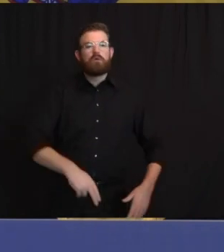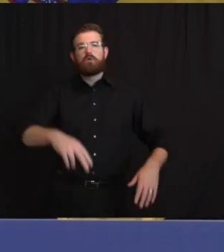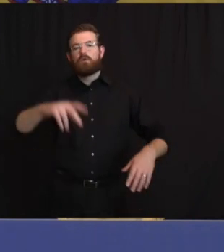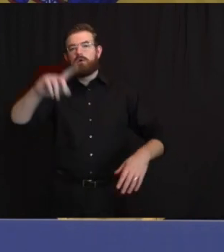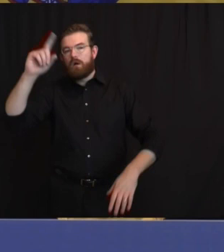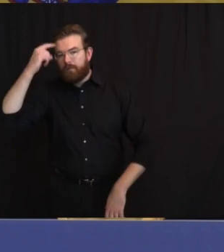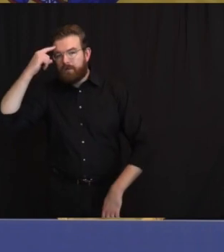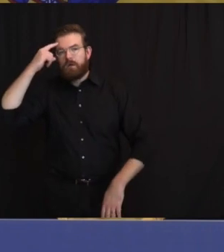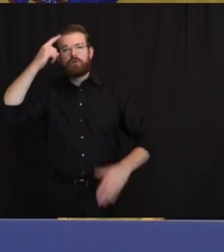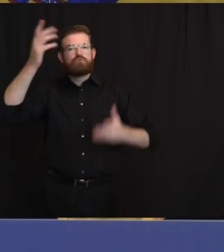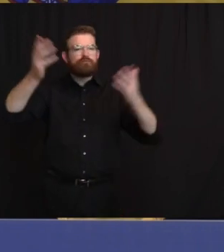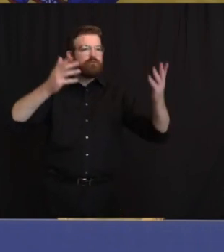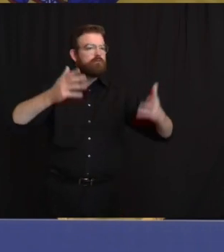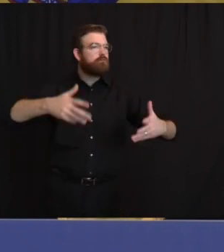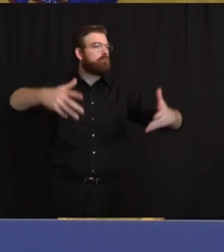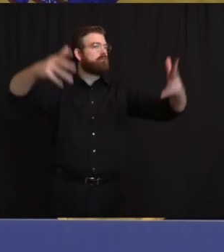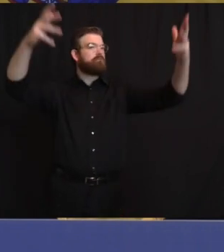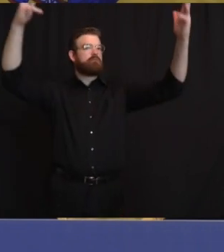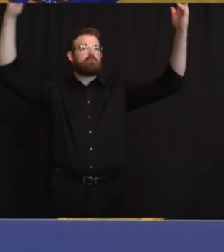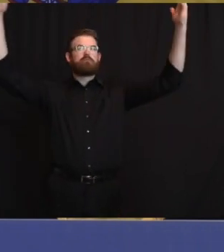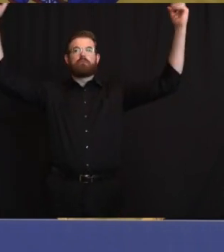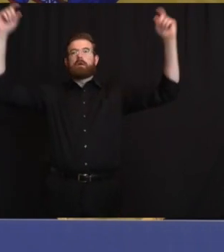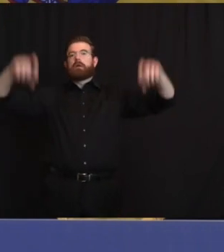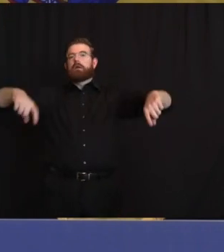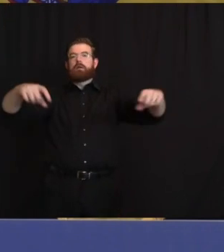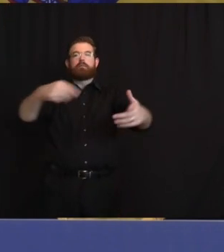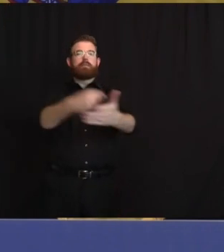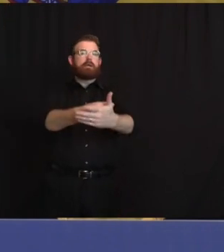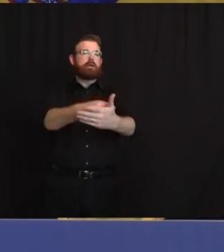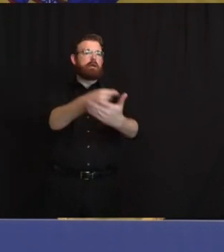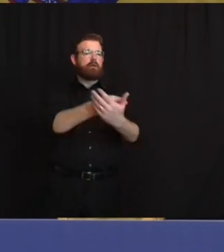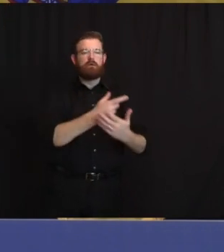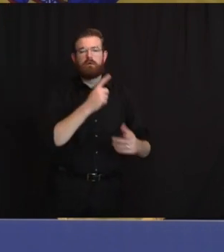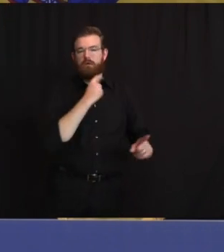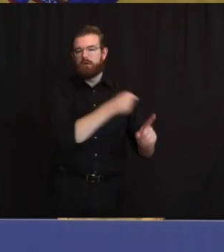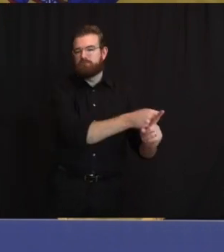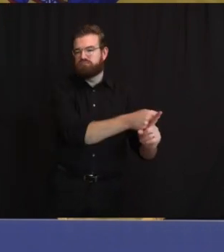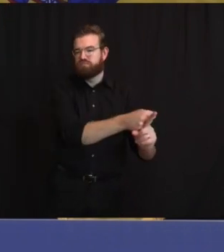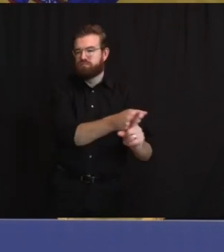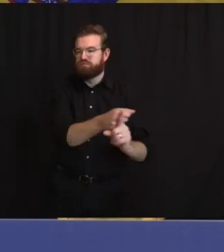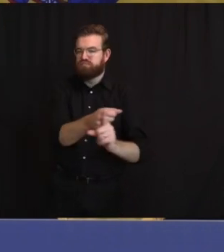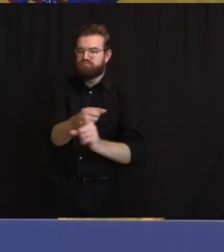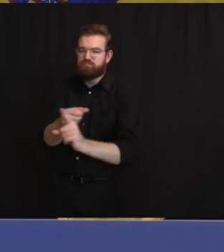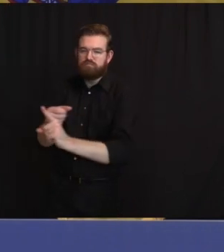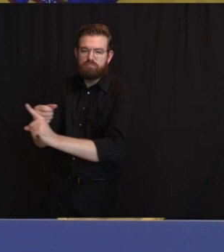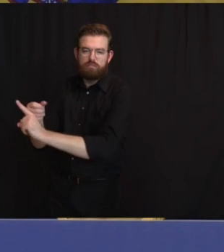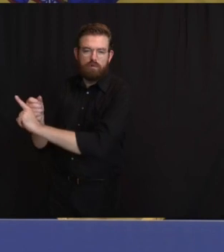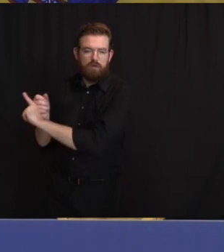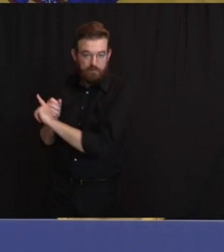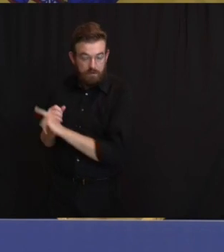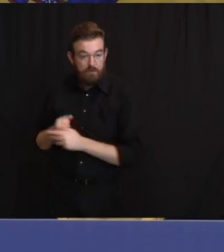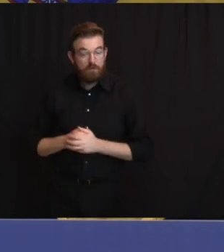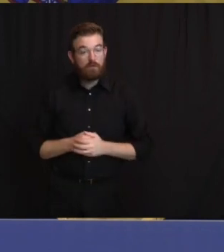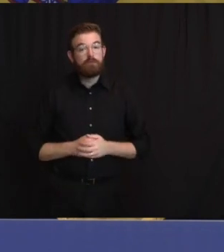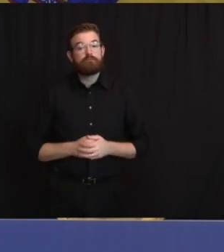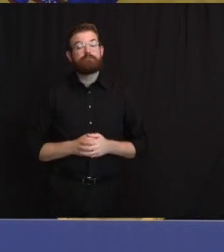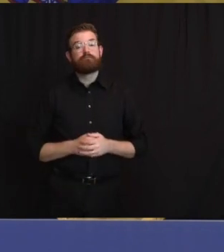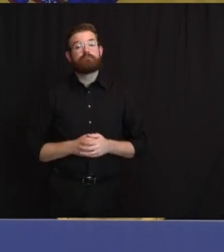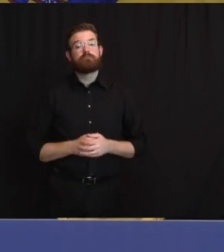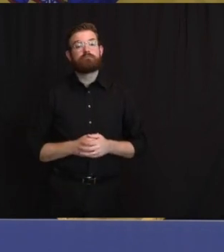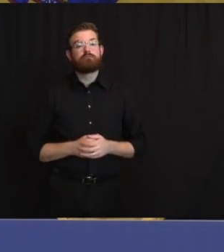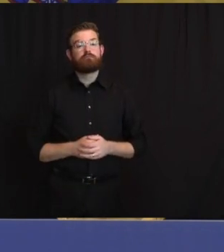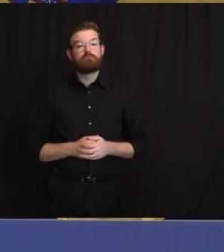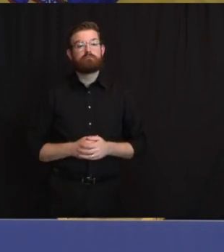delivers each and every day, and that is it. I don't think there's anything I'm intending to do